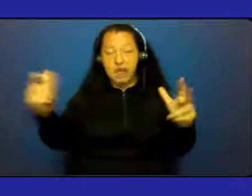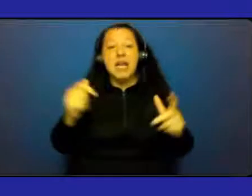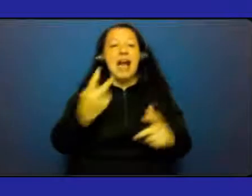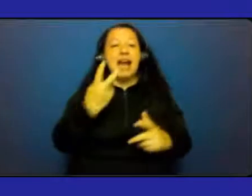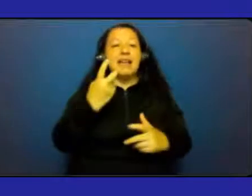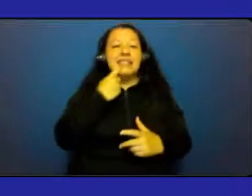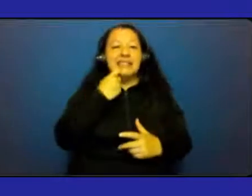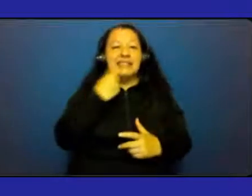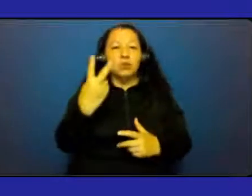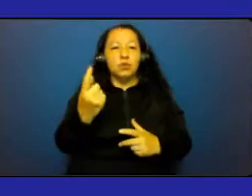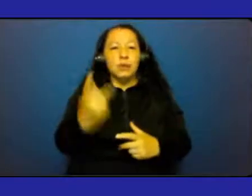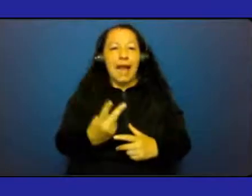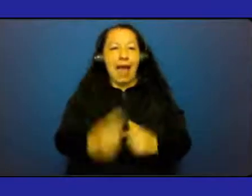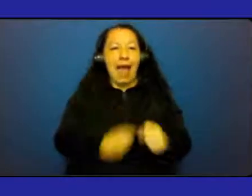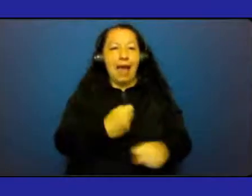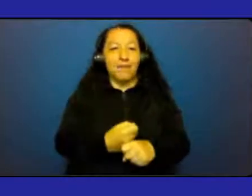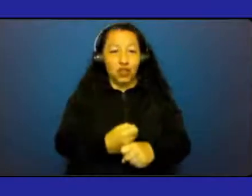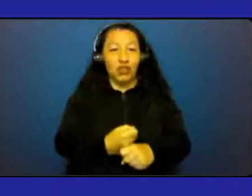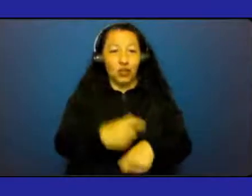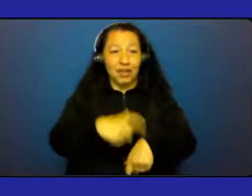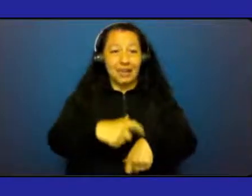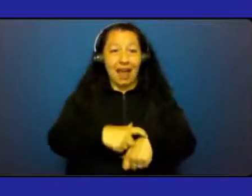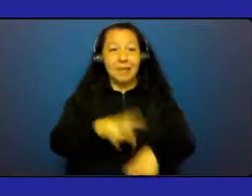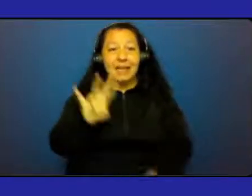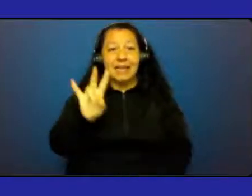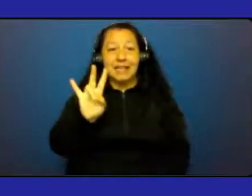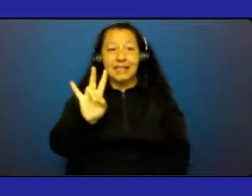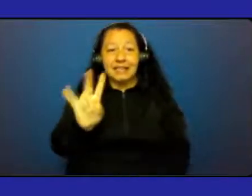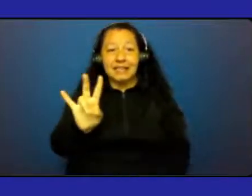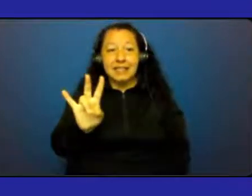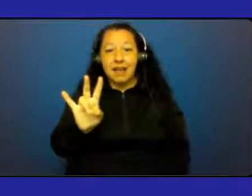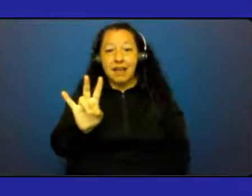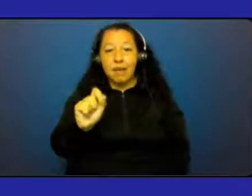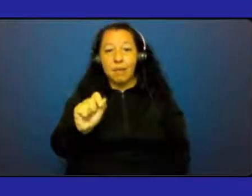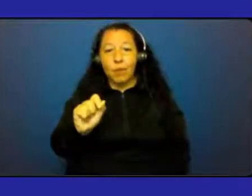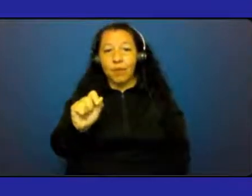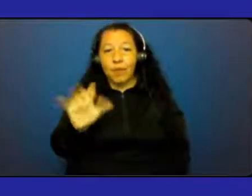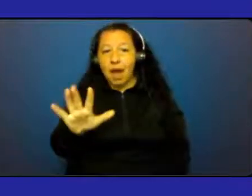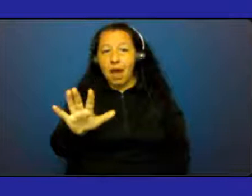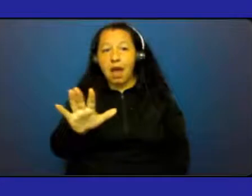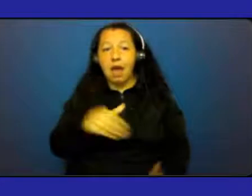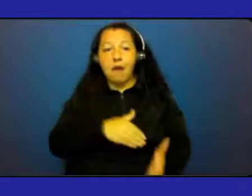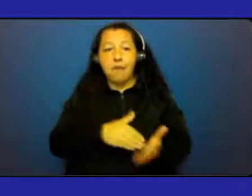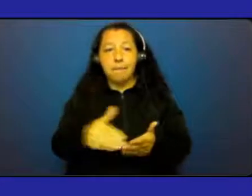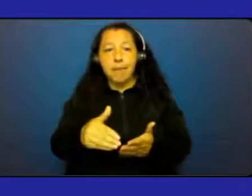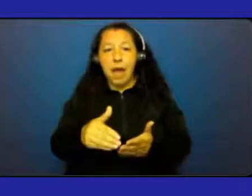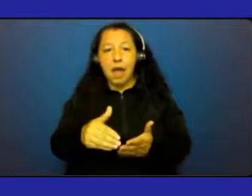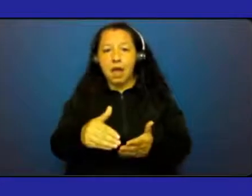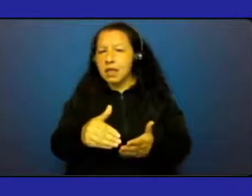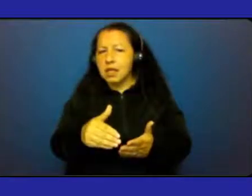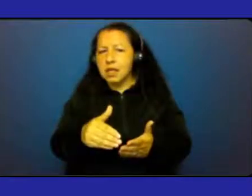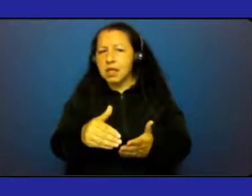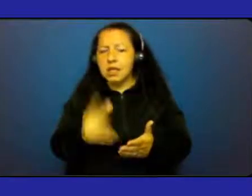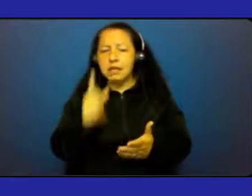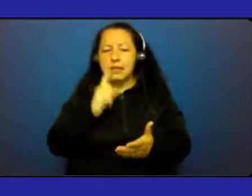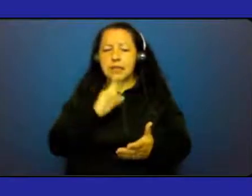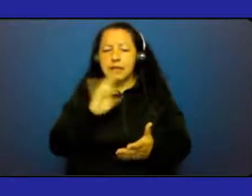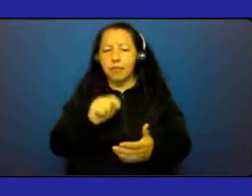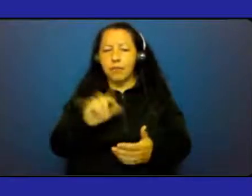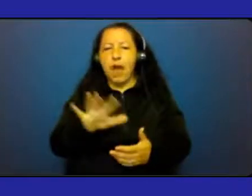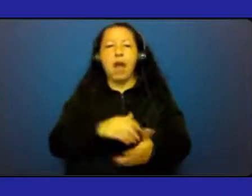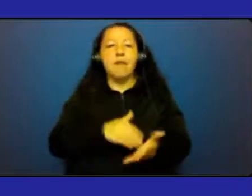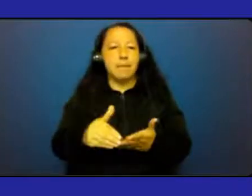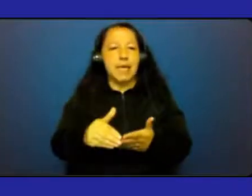did 10.5 million COVID tests. Pretty much an amazing